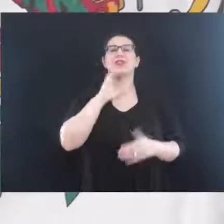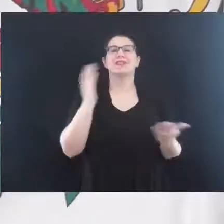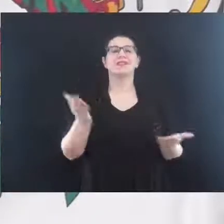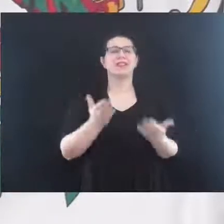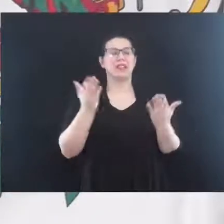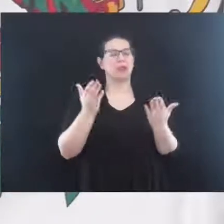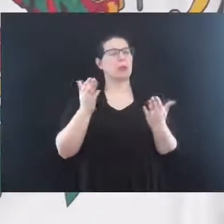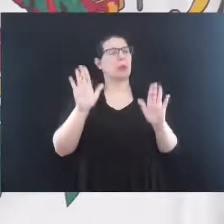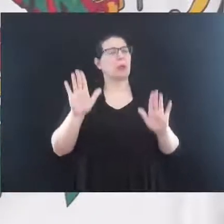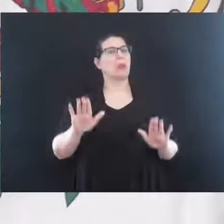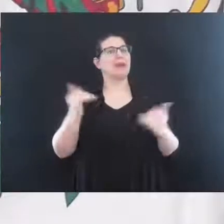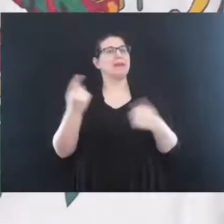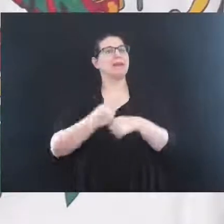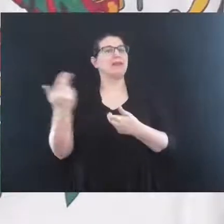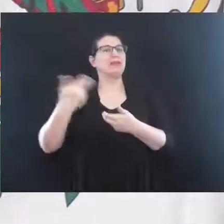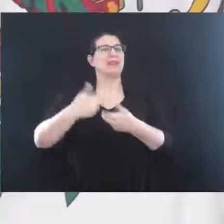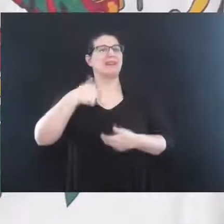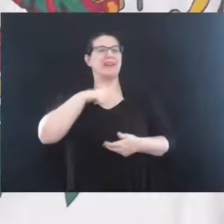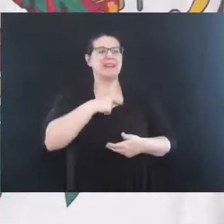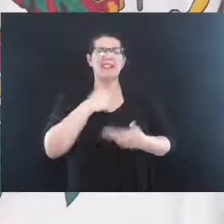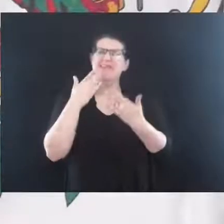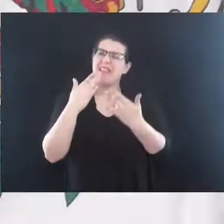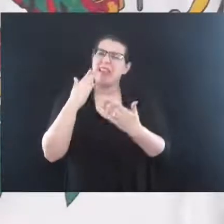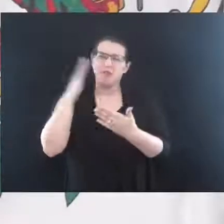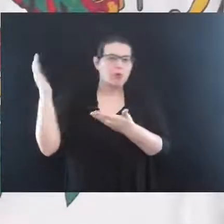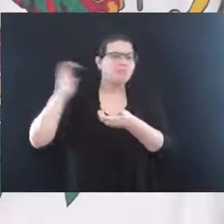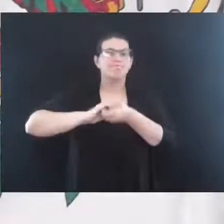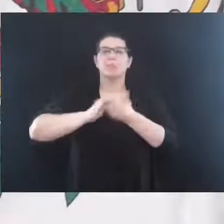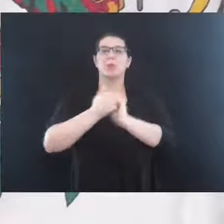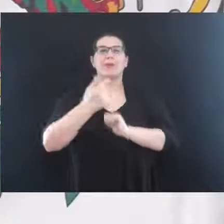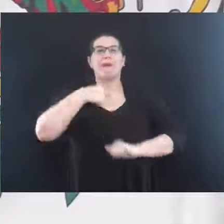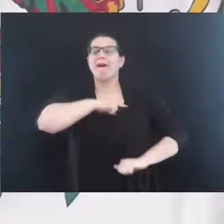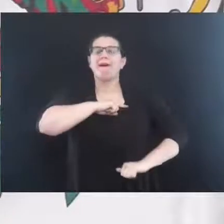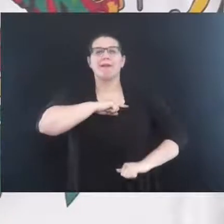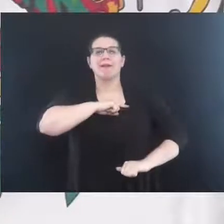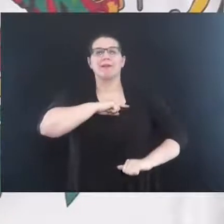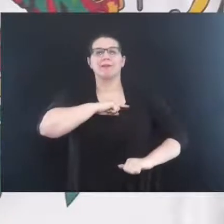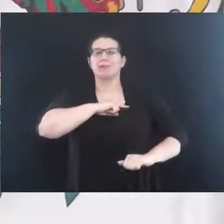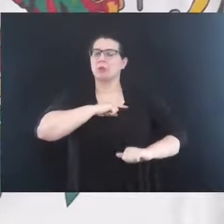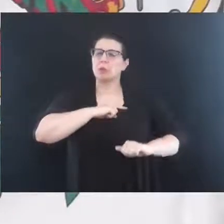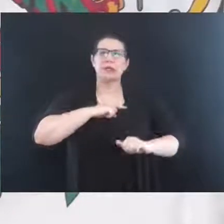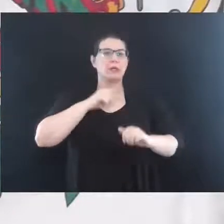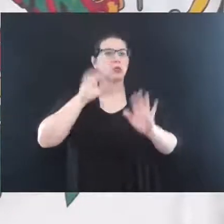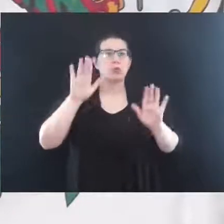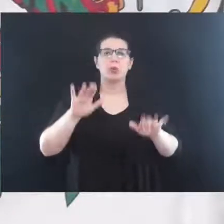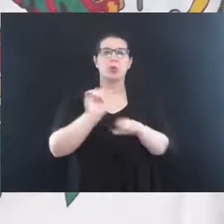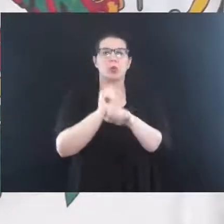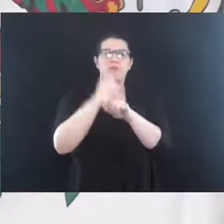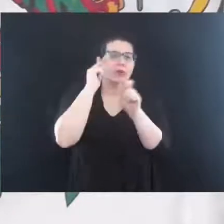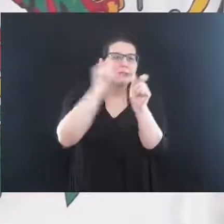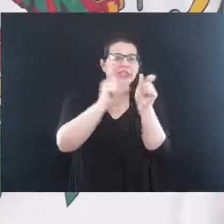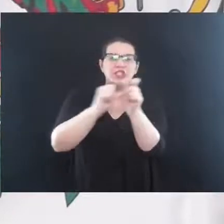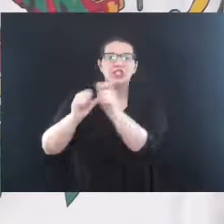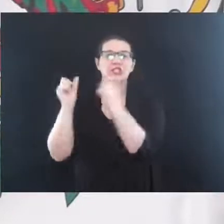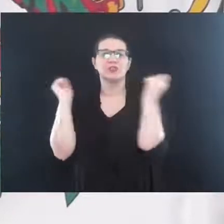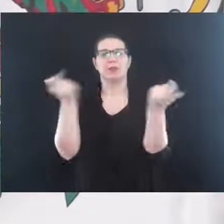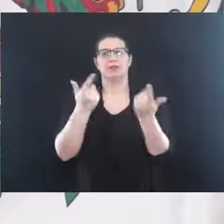I thank them for working with this administration and all the good work that they've done for each and every one of us.